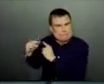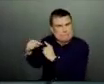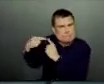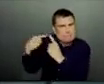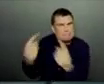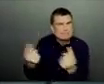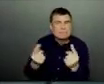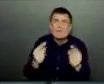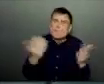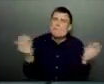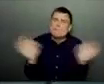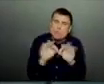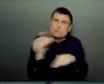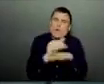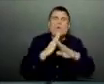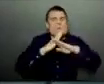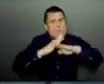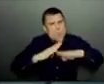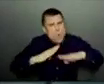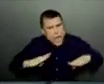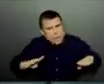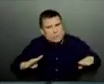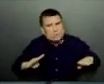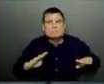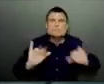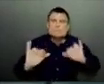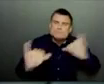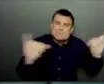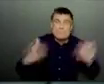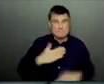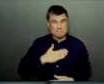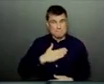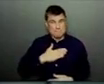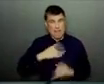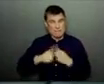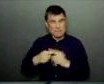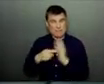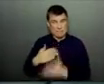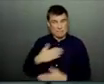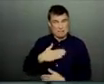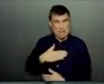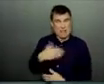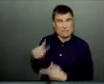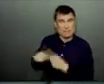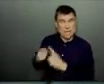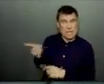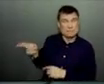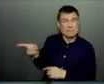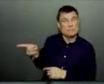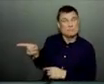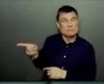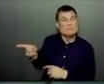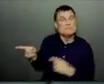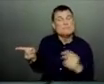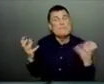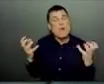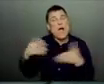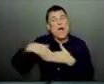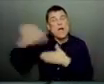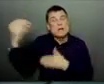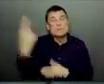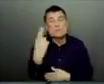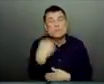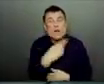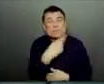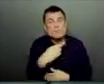dinner at her favorite local restaurant. But she and her partner are now going there on Sunday instead and spending tonight at home.